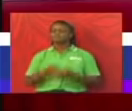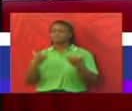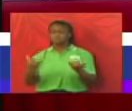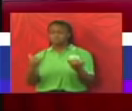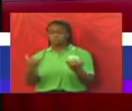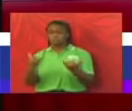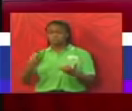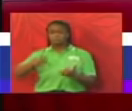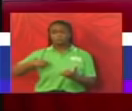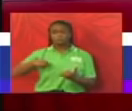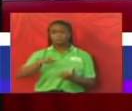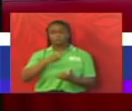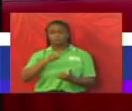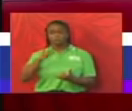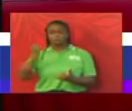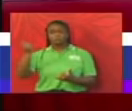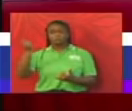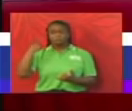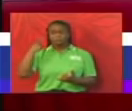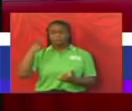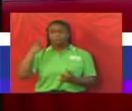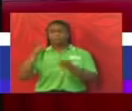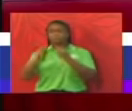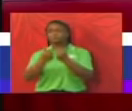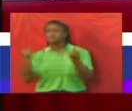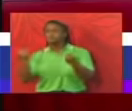the connection has been cleared.